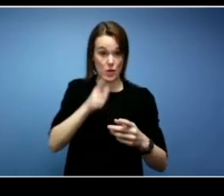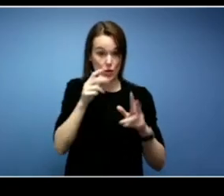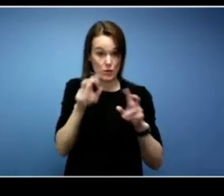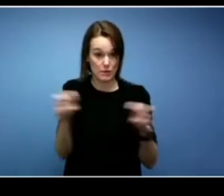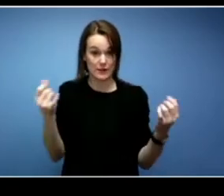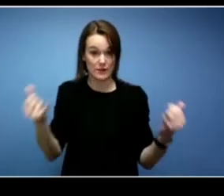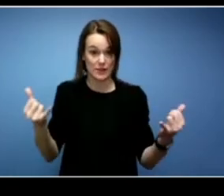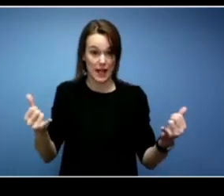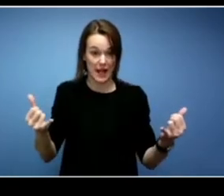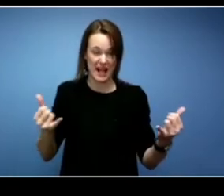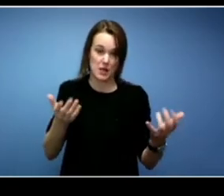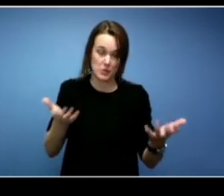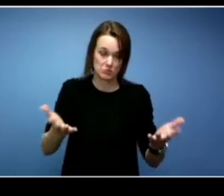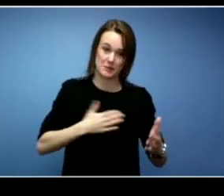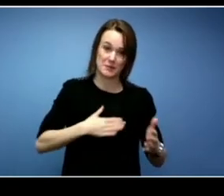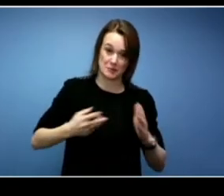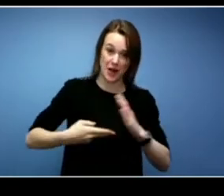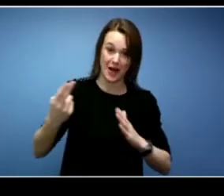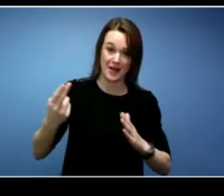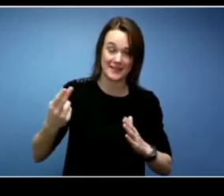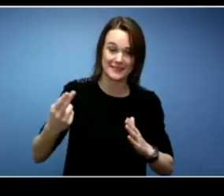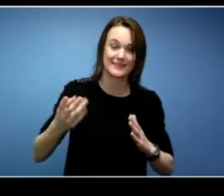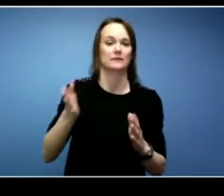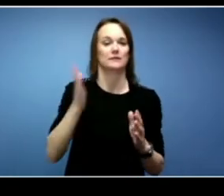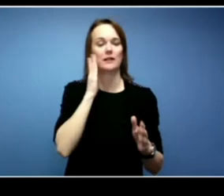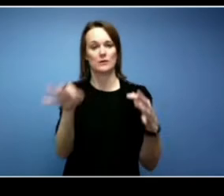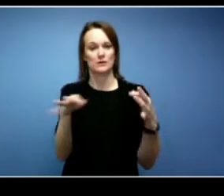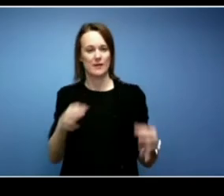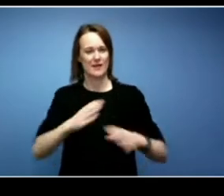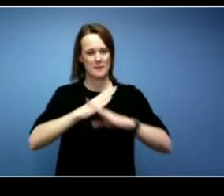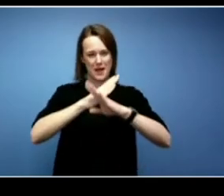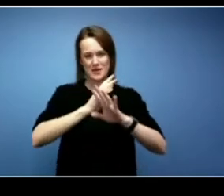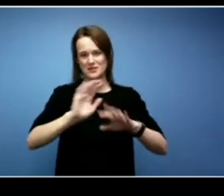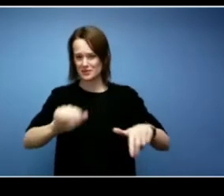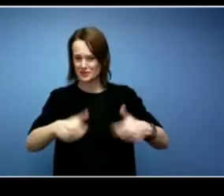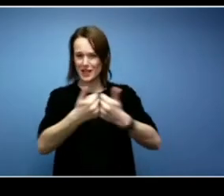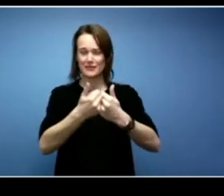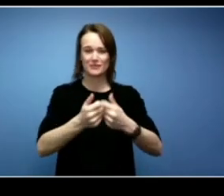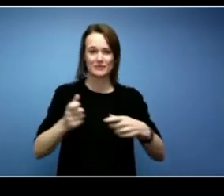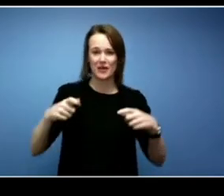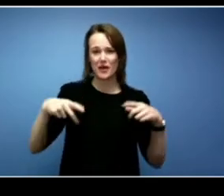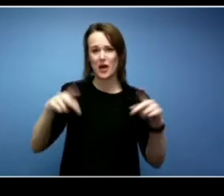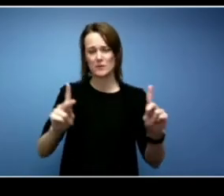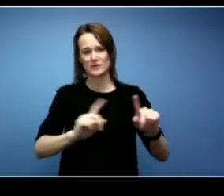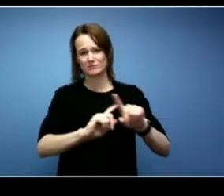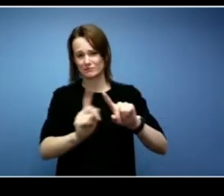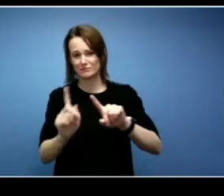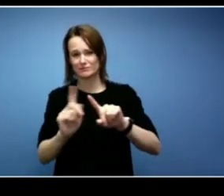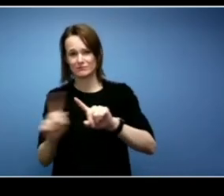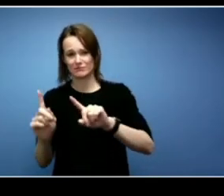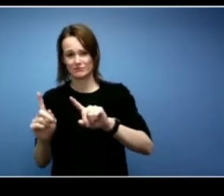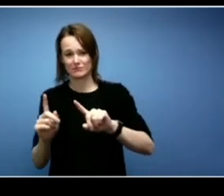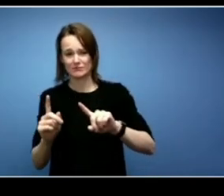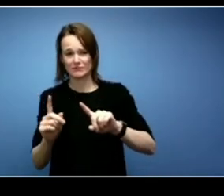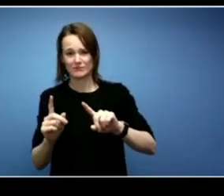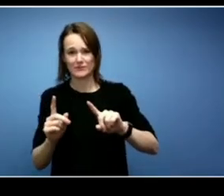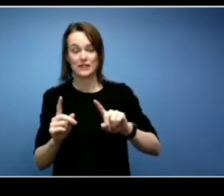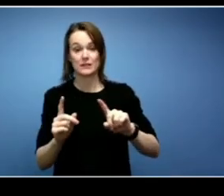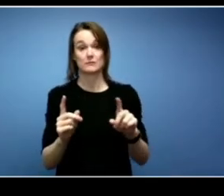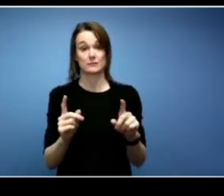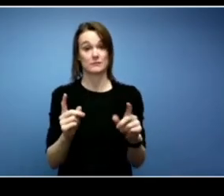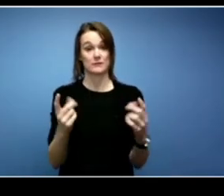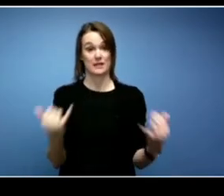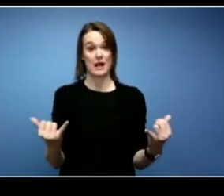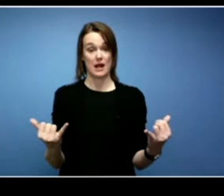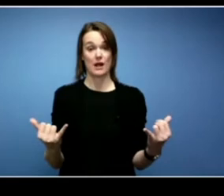And so after you hear about the barriers, some of the challenges and the opportunities facing our panelists, we need you to go out of your